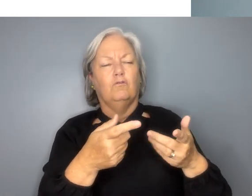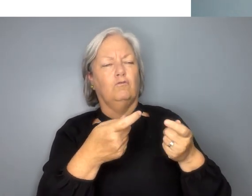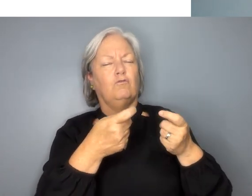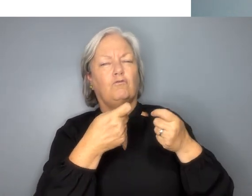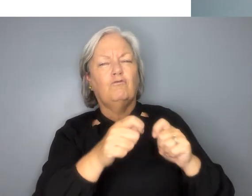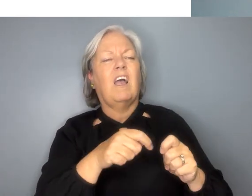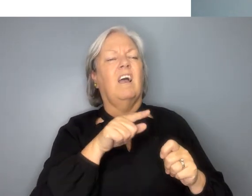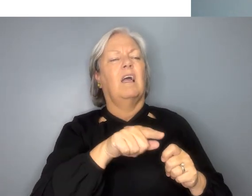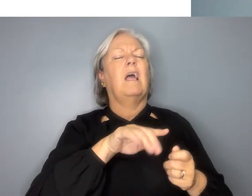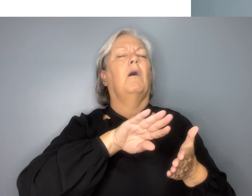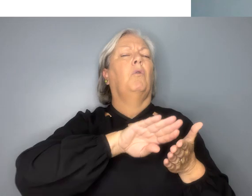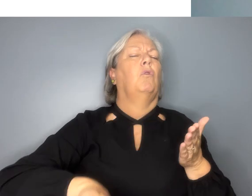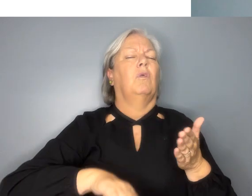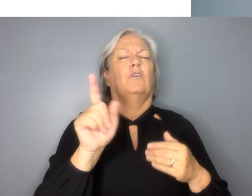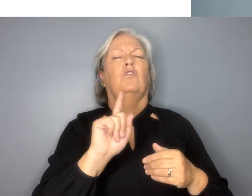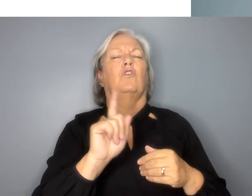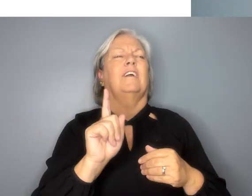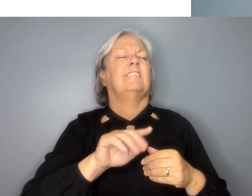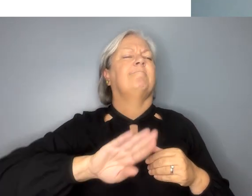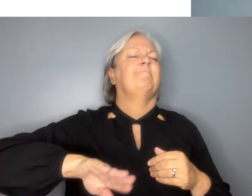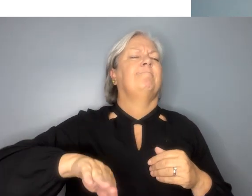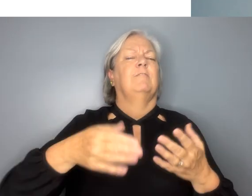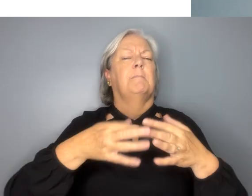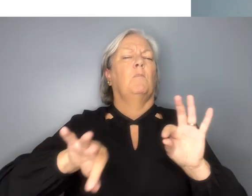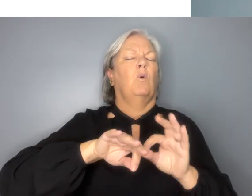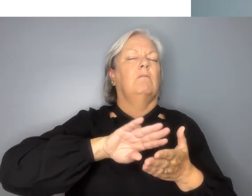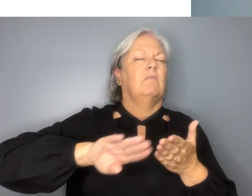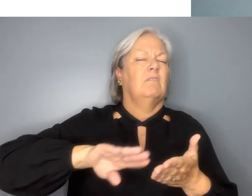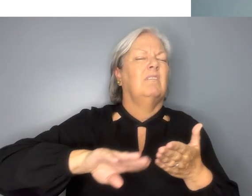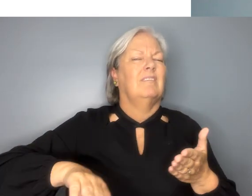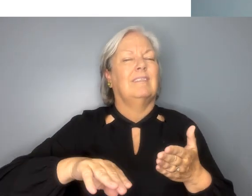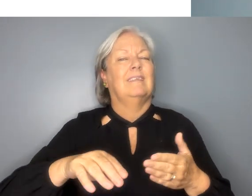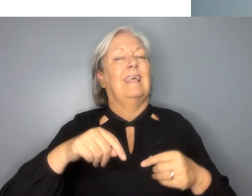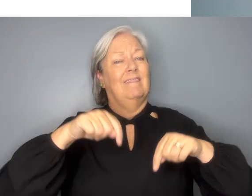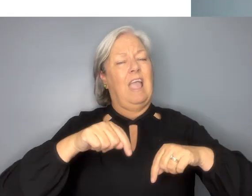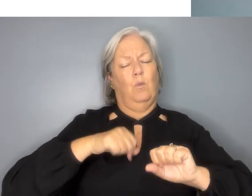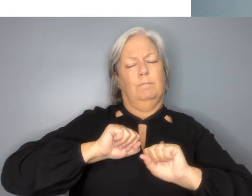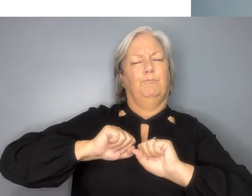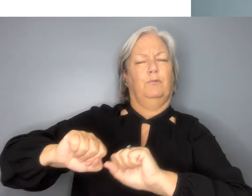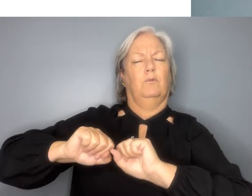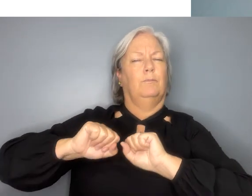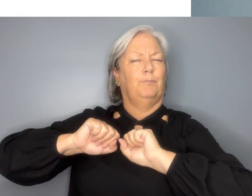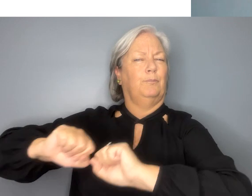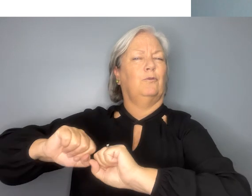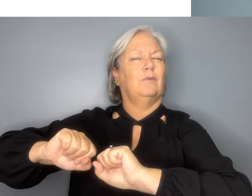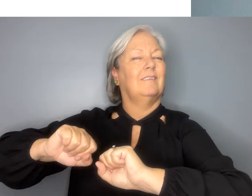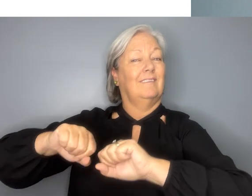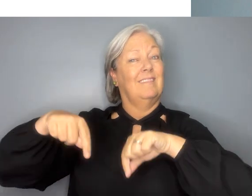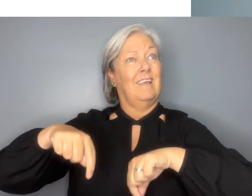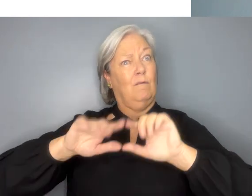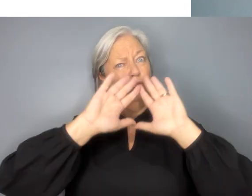and delegitimize trans identities in part of what is a global movement to push back against what's been